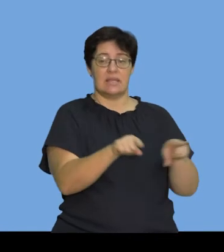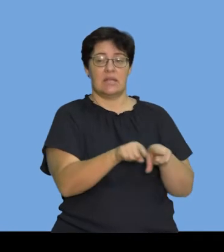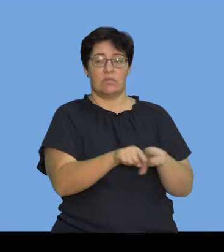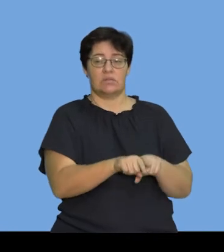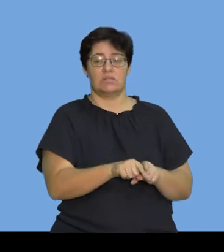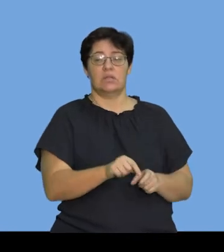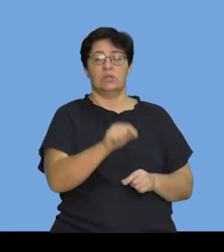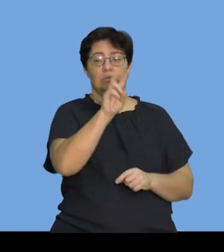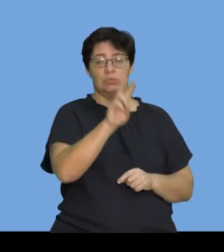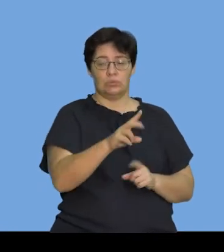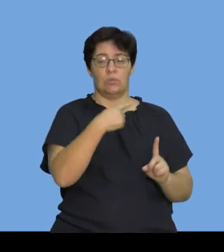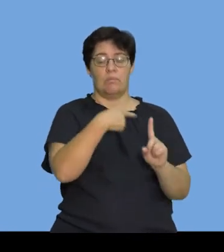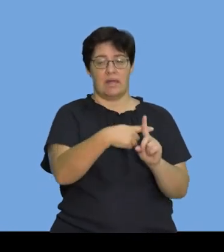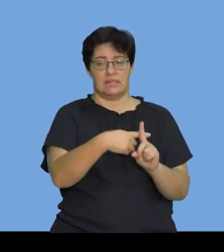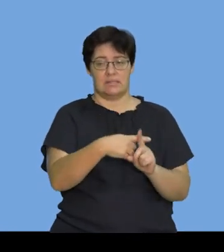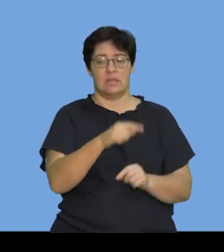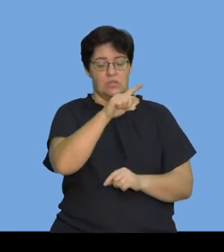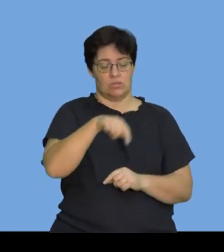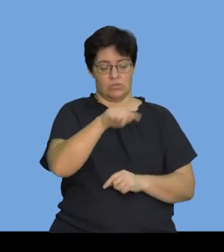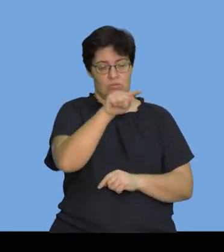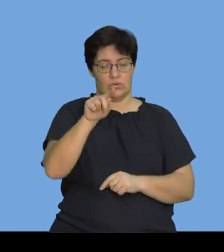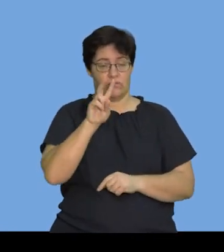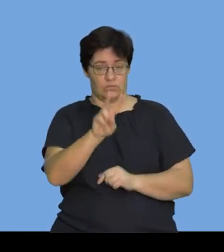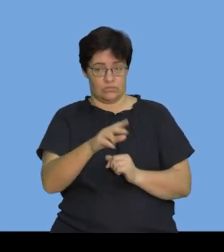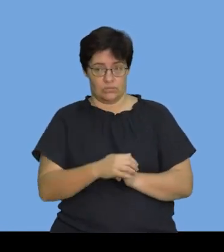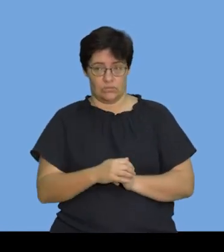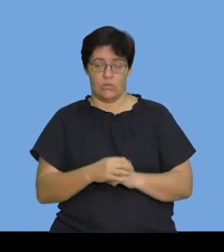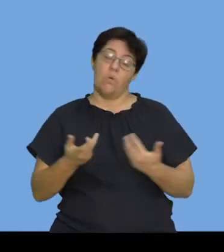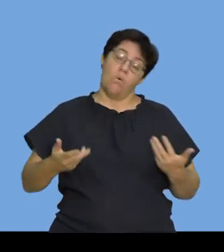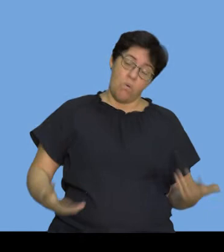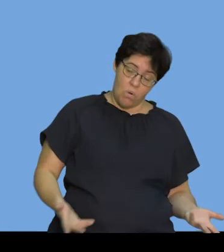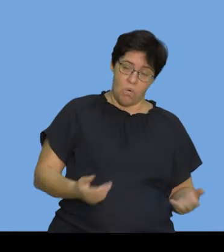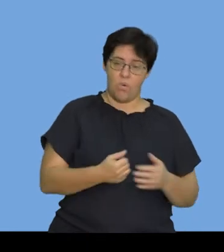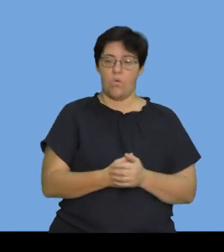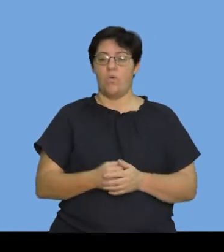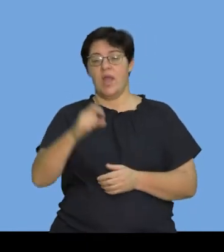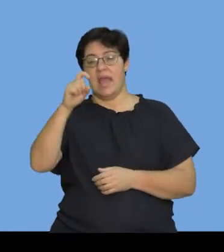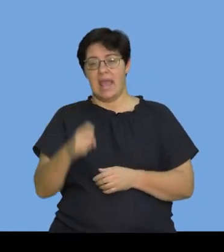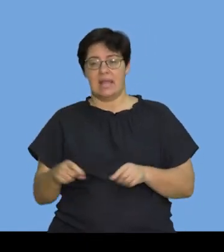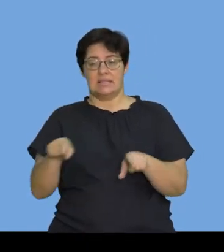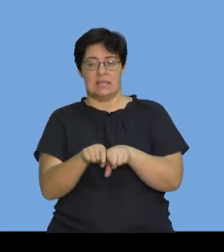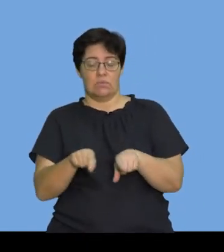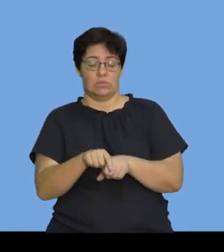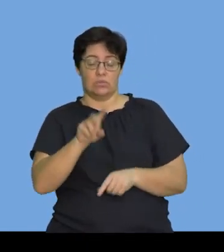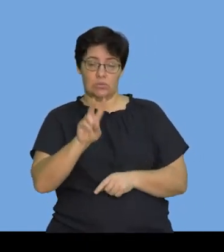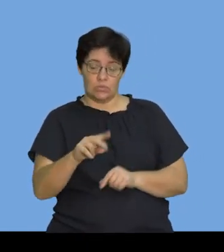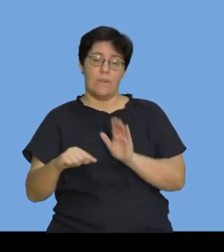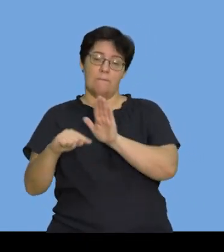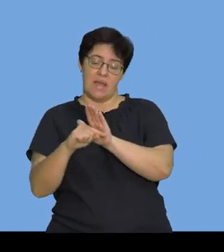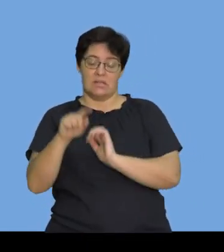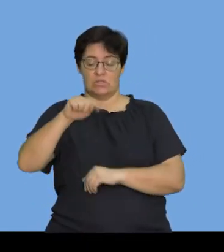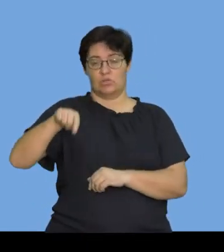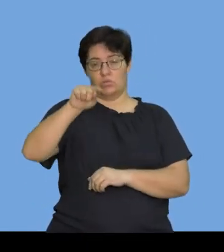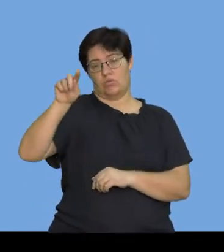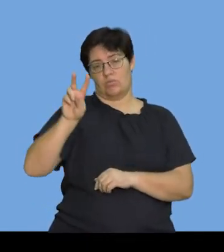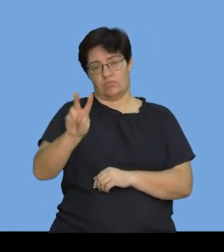2 plus square root of 2, or x is equals to 2 minus